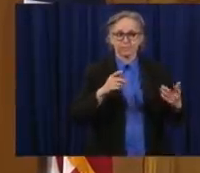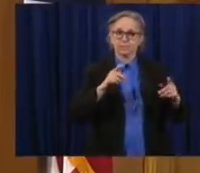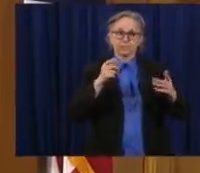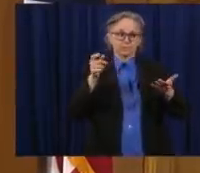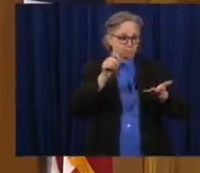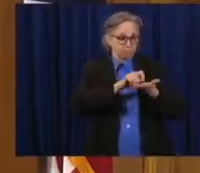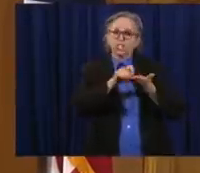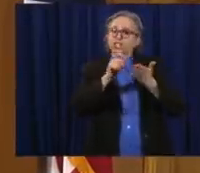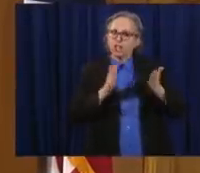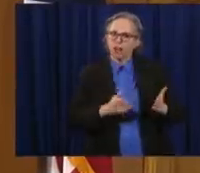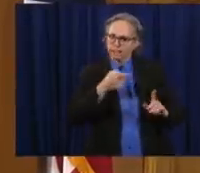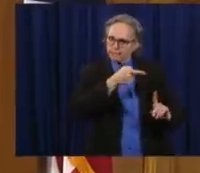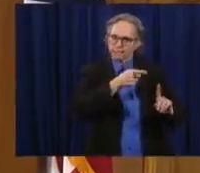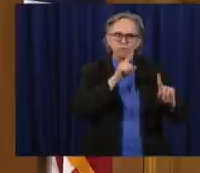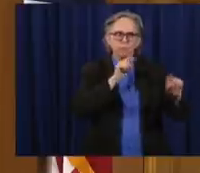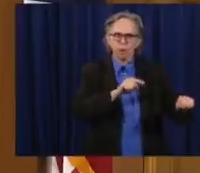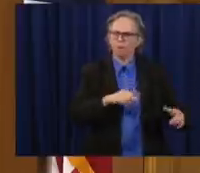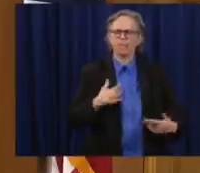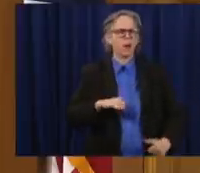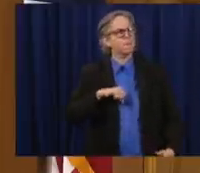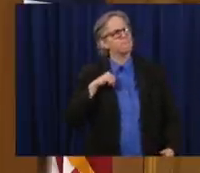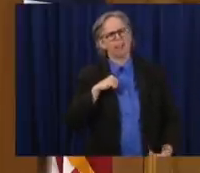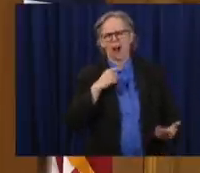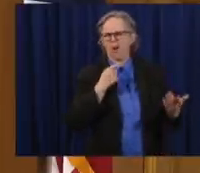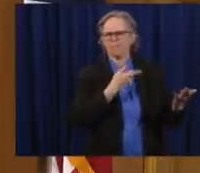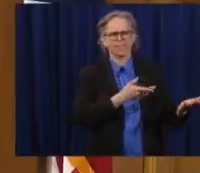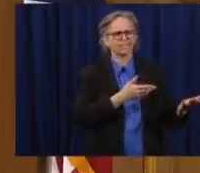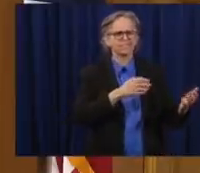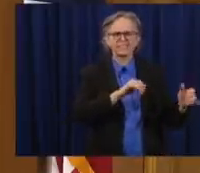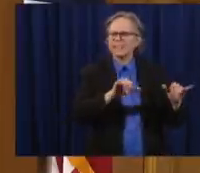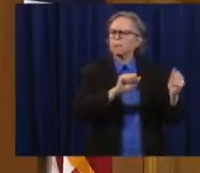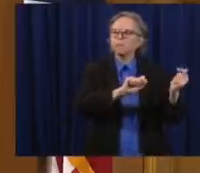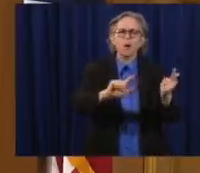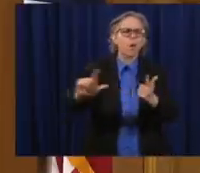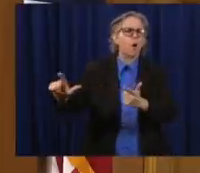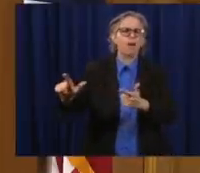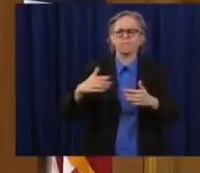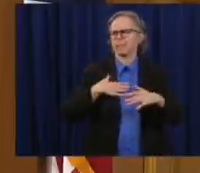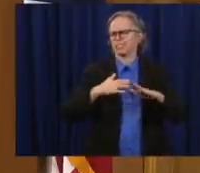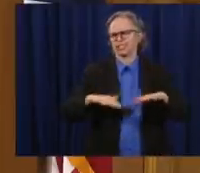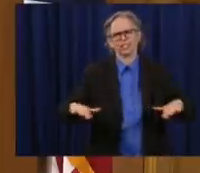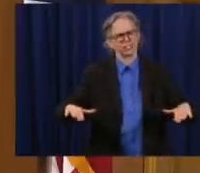very proud of her, as we all are proud of all our children.